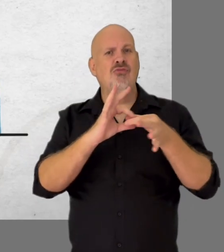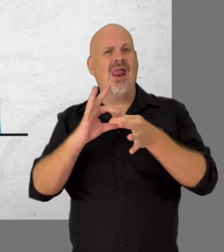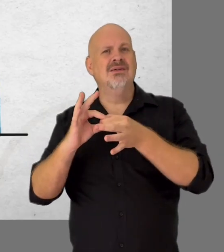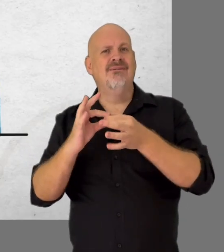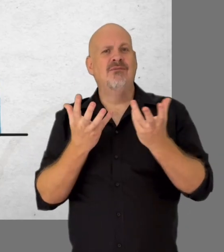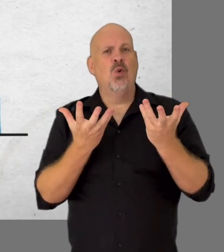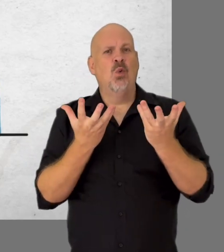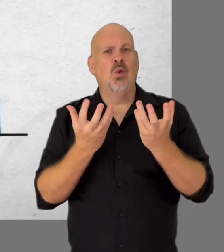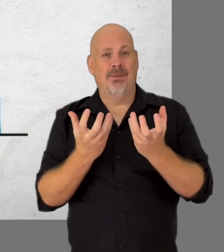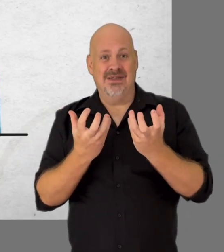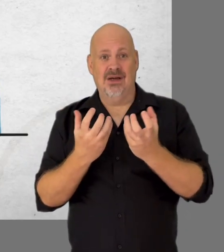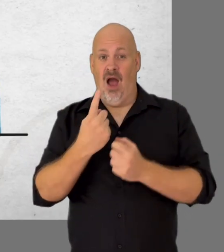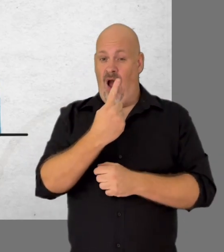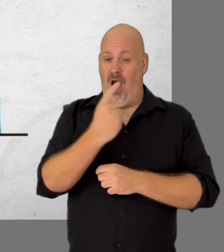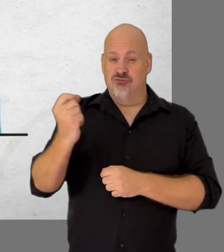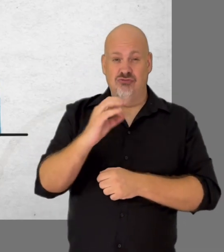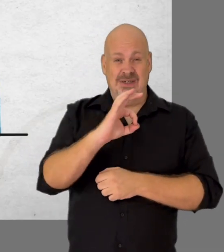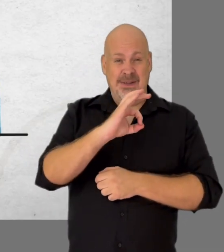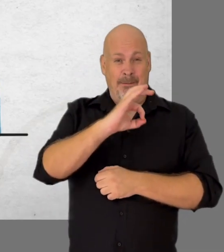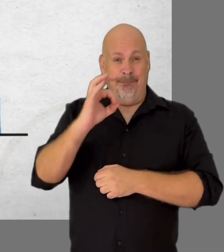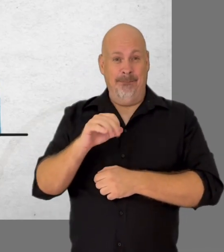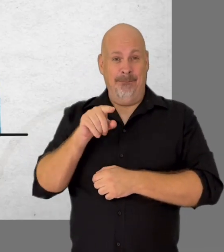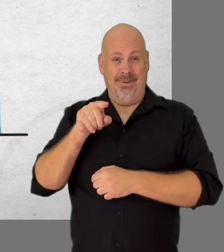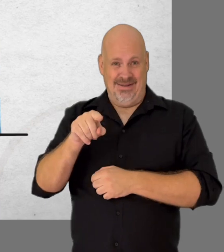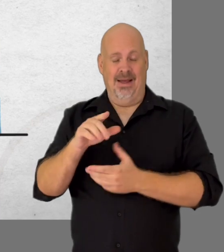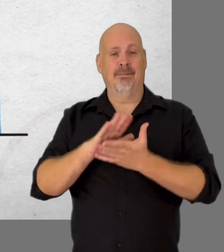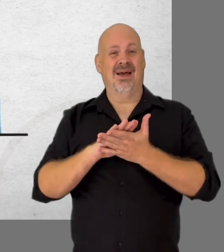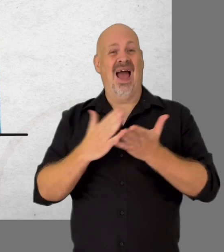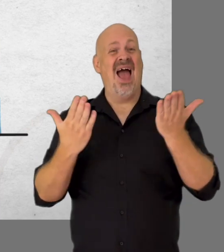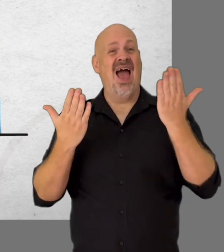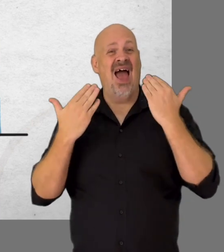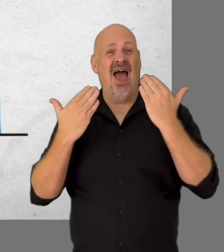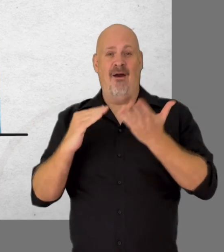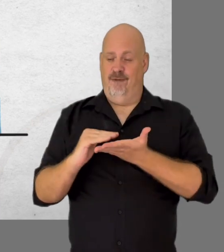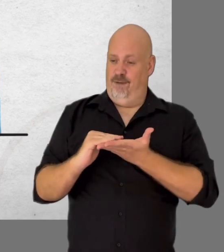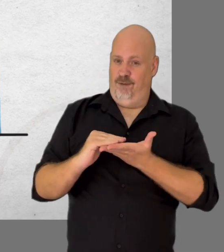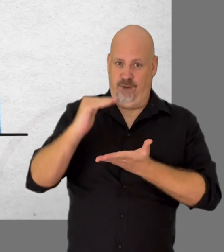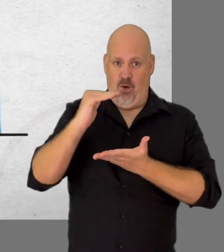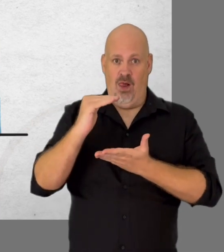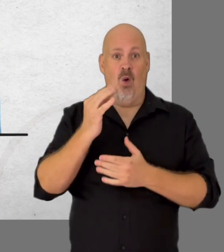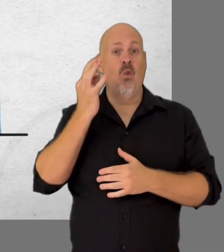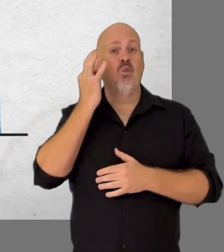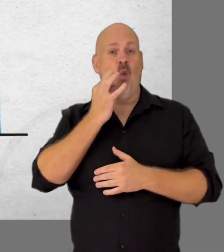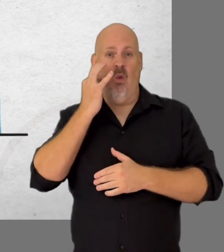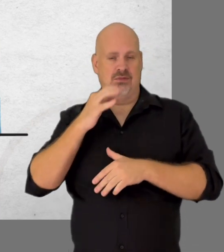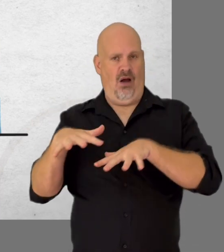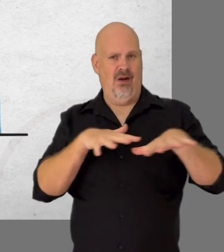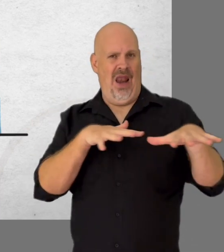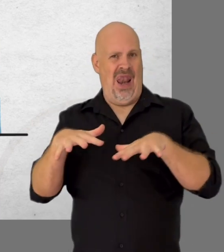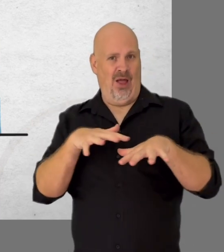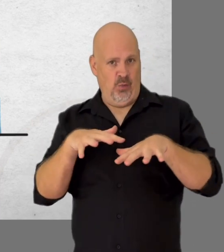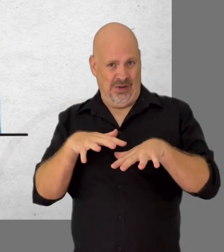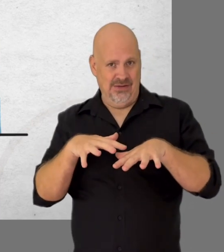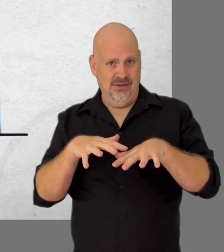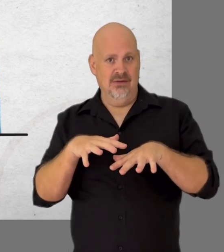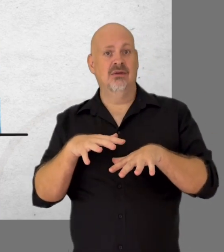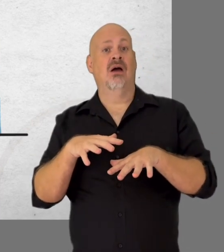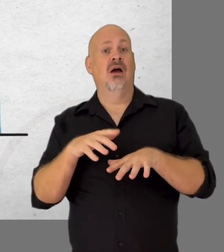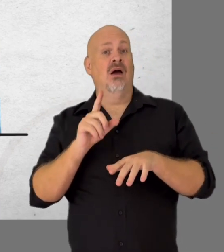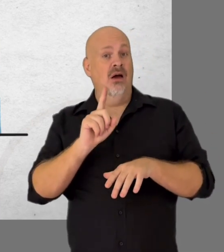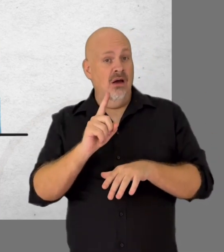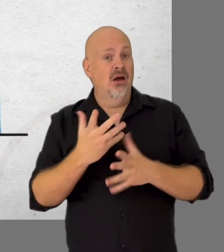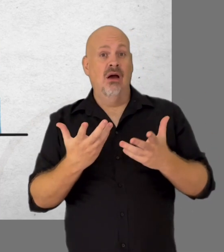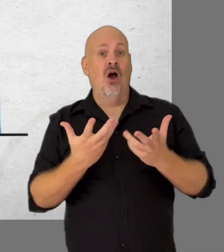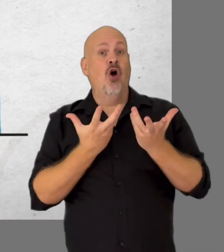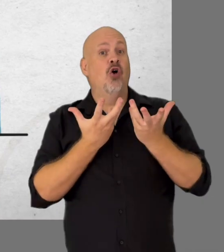something called relative humidity. If we have 100% relative humidity, then the air is full up and the vapour becomes